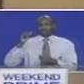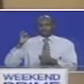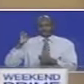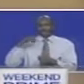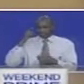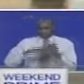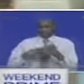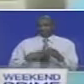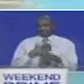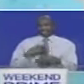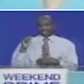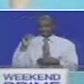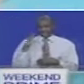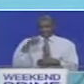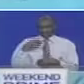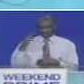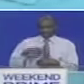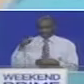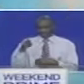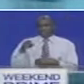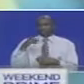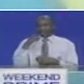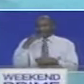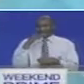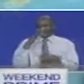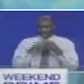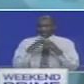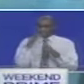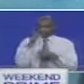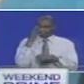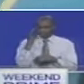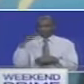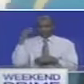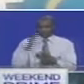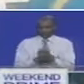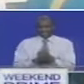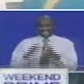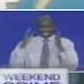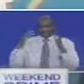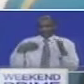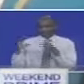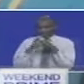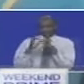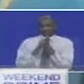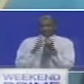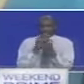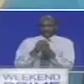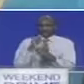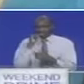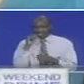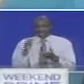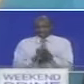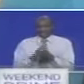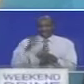the country in the first ever Commonwealth Games in 1954 were also present. It's also a great link between Britain and particularly